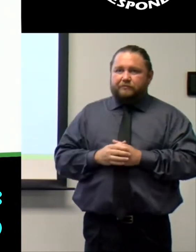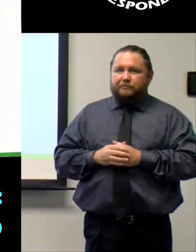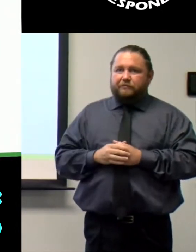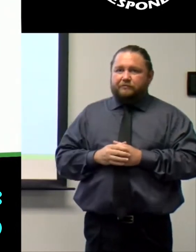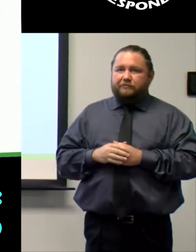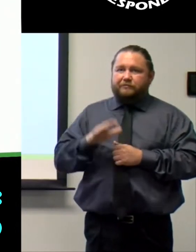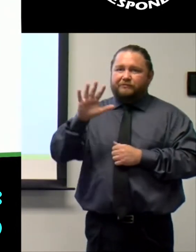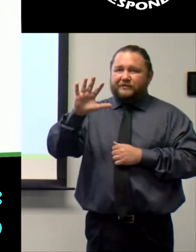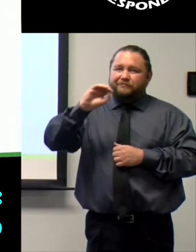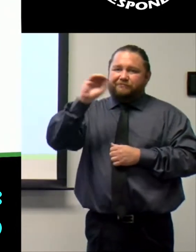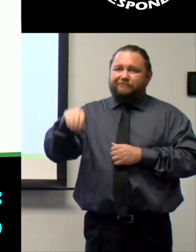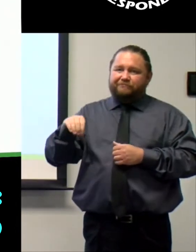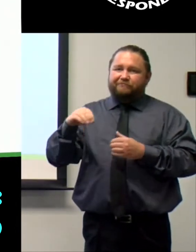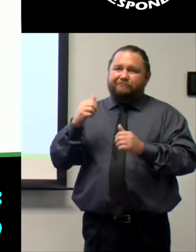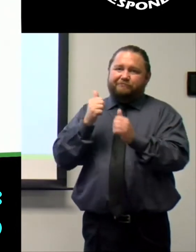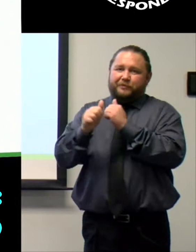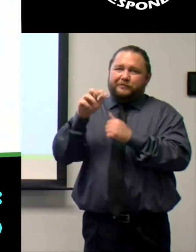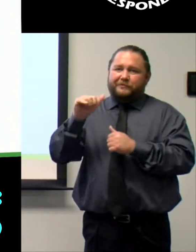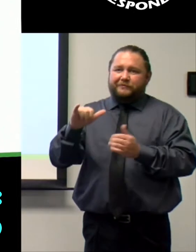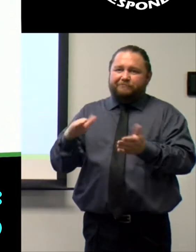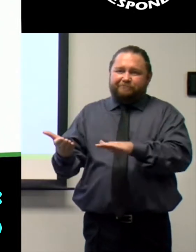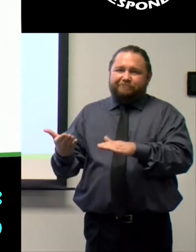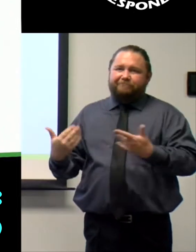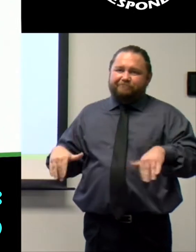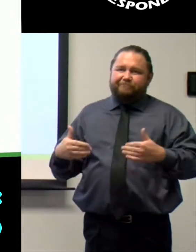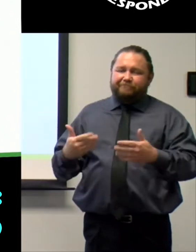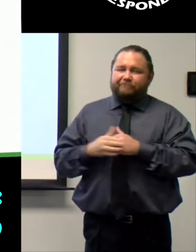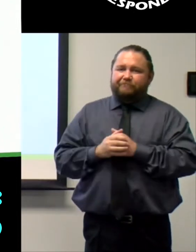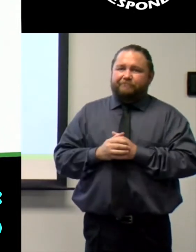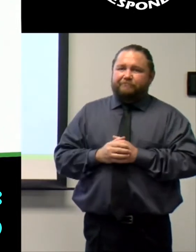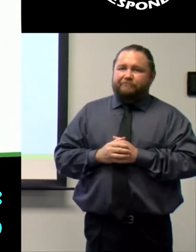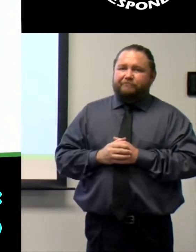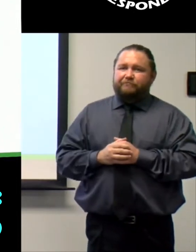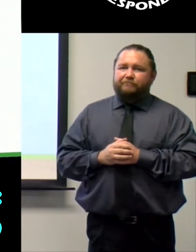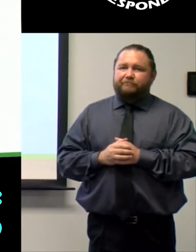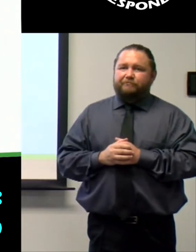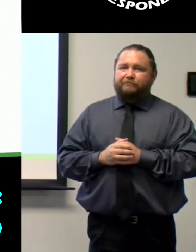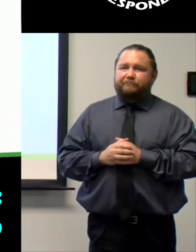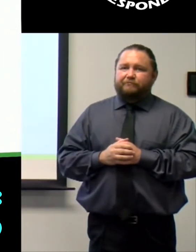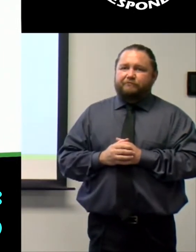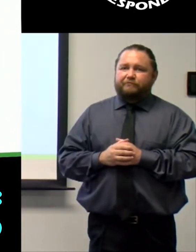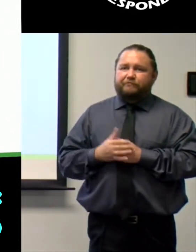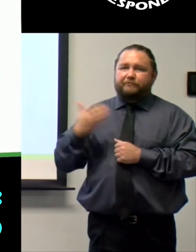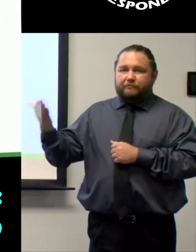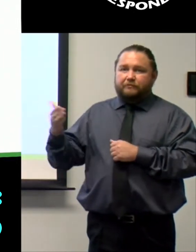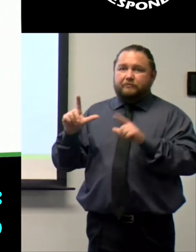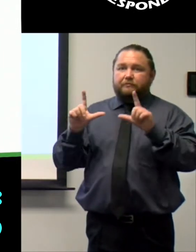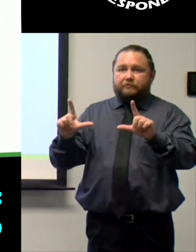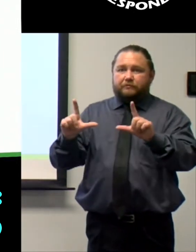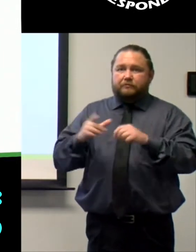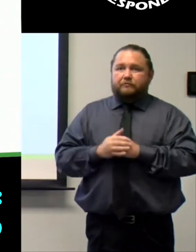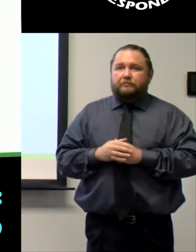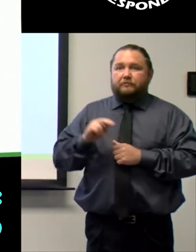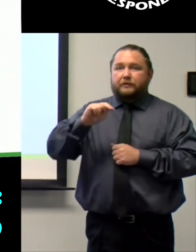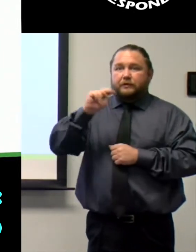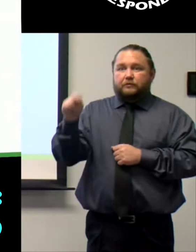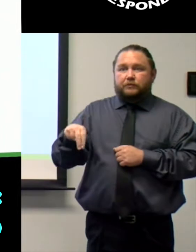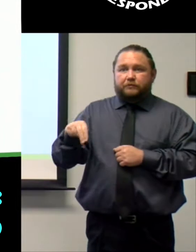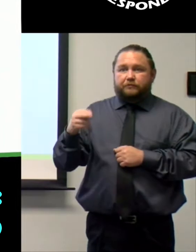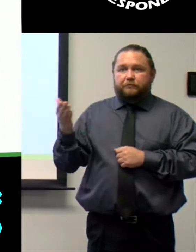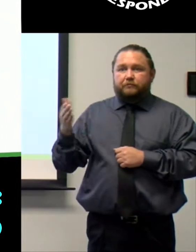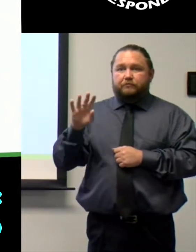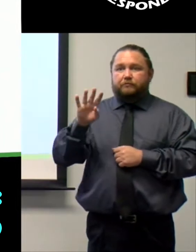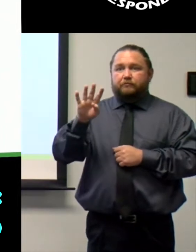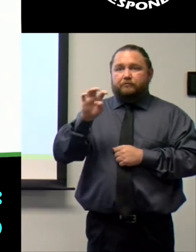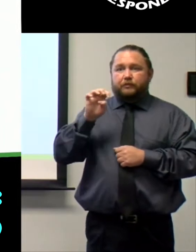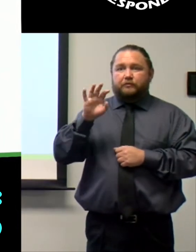people. If we go to our next slide, in Nashua, we've had